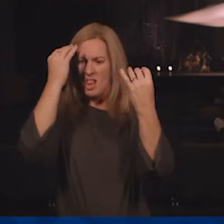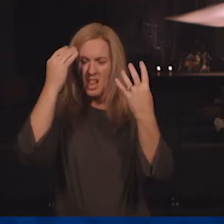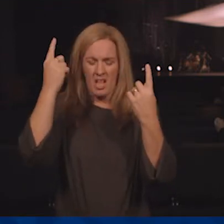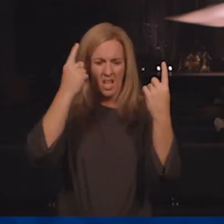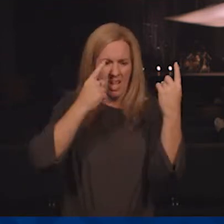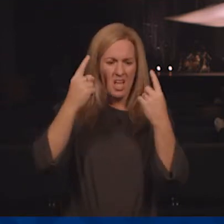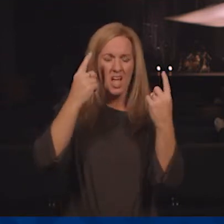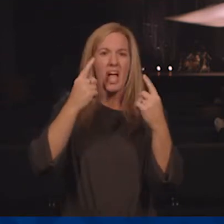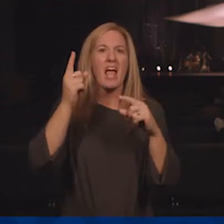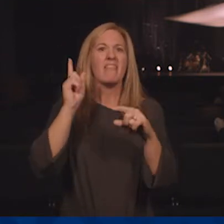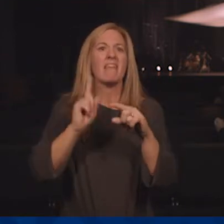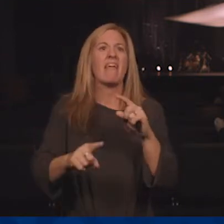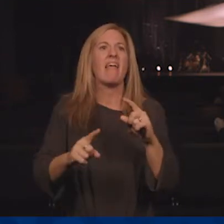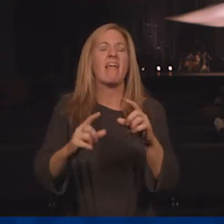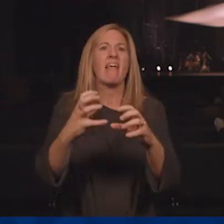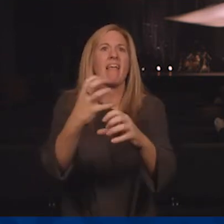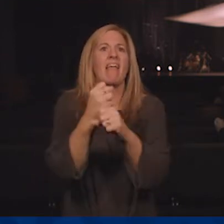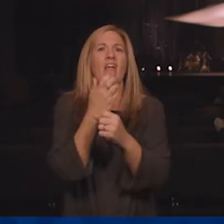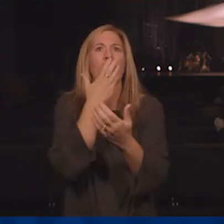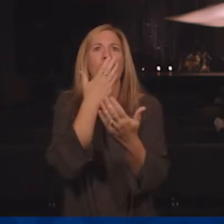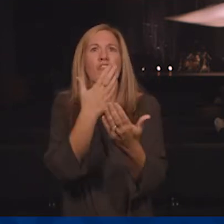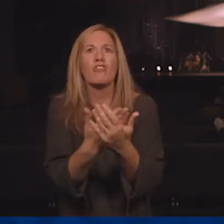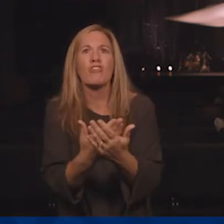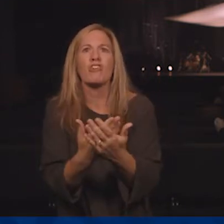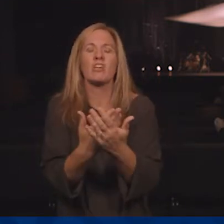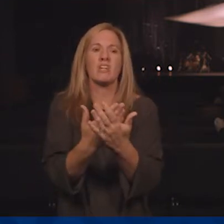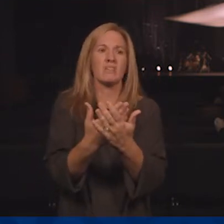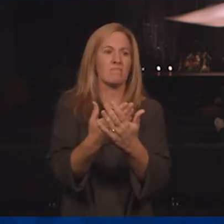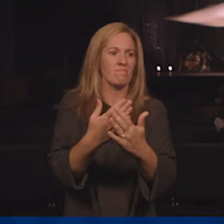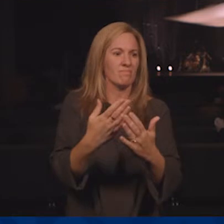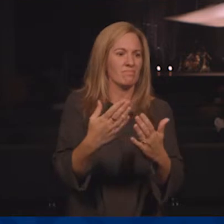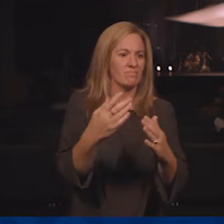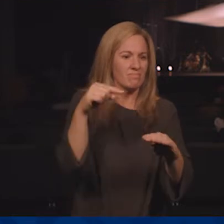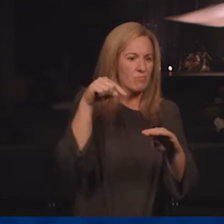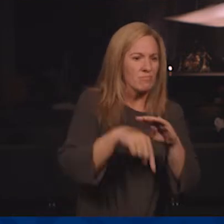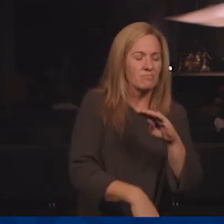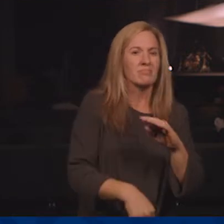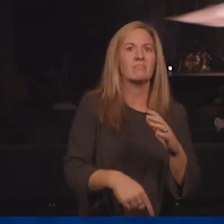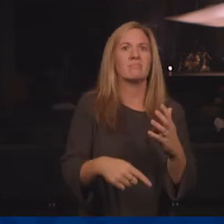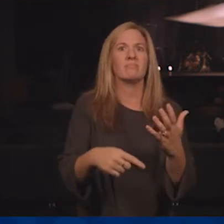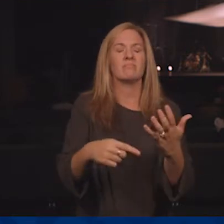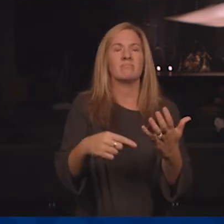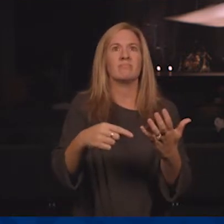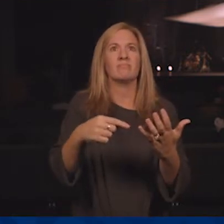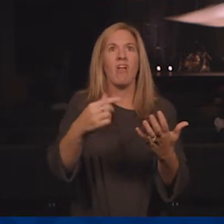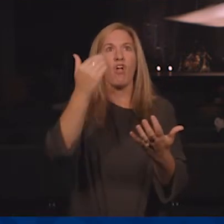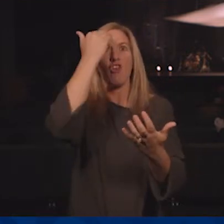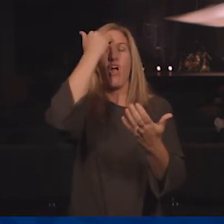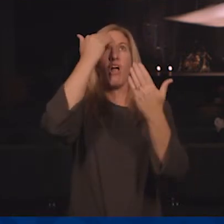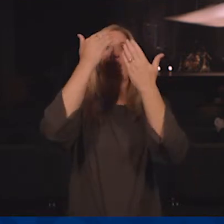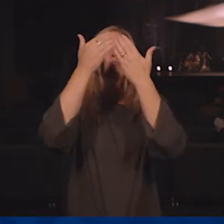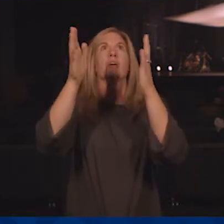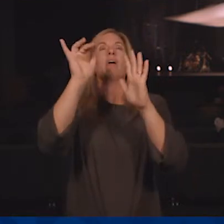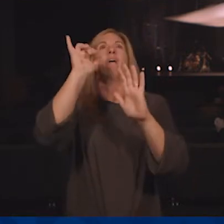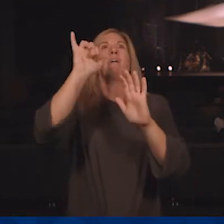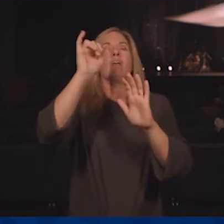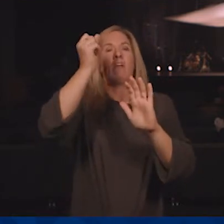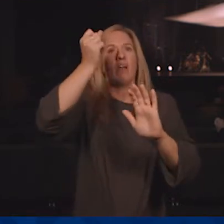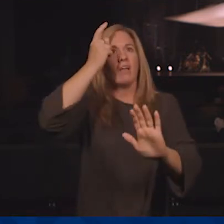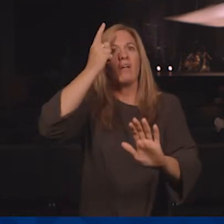good, robust, profound, mature answers. And so they disengage with faith. Some of your kids are doing